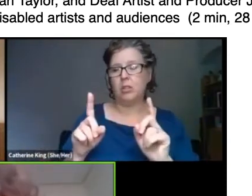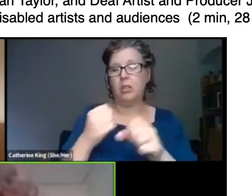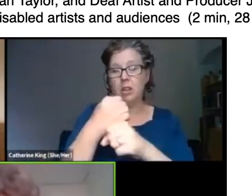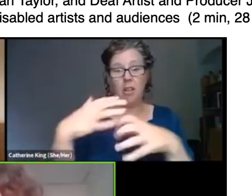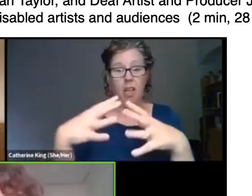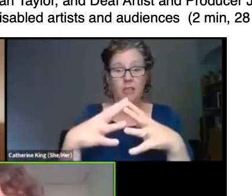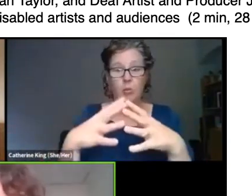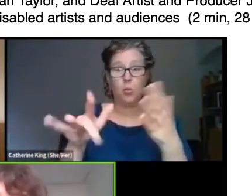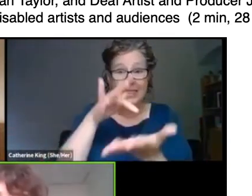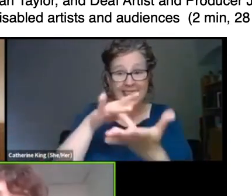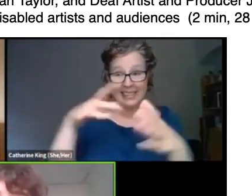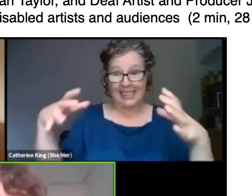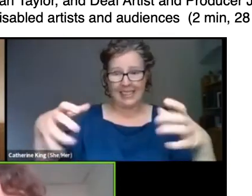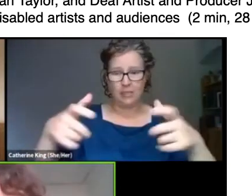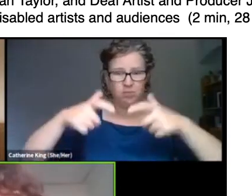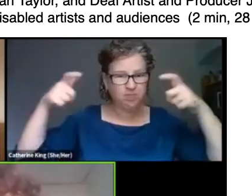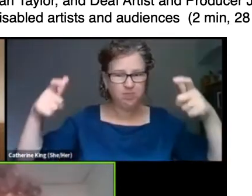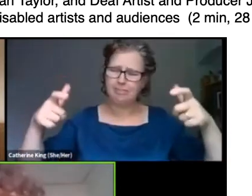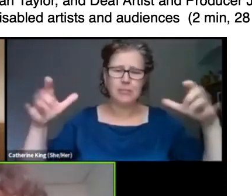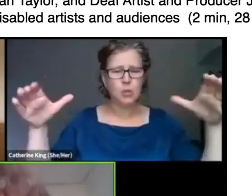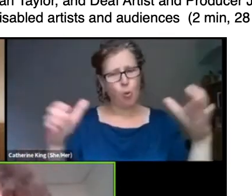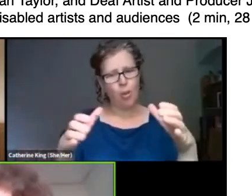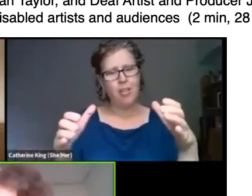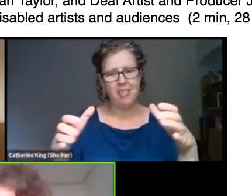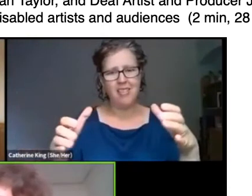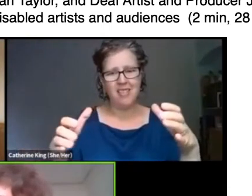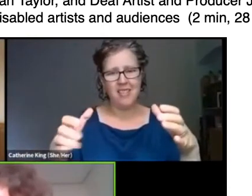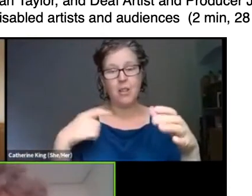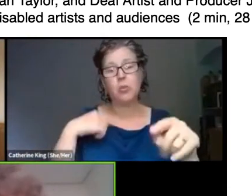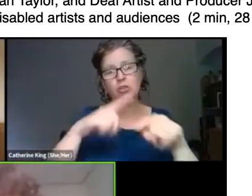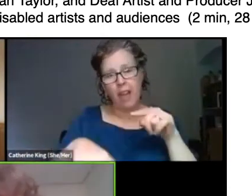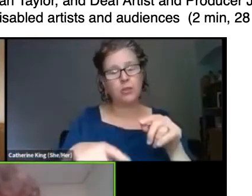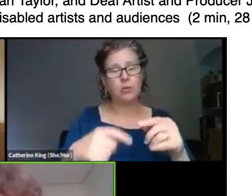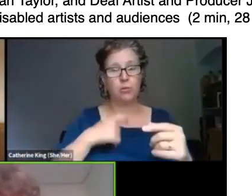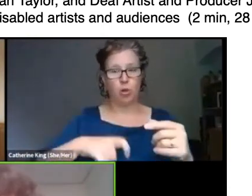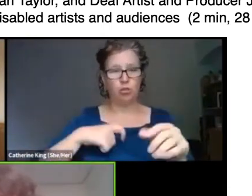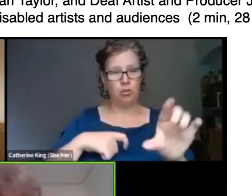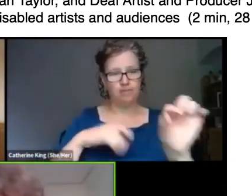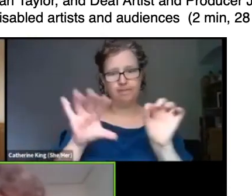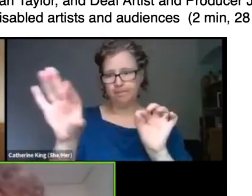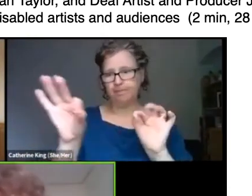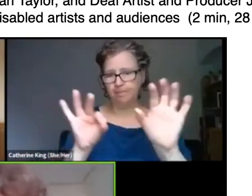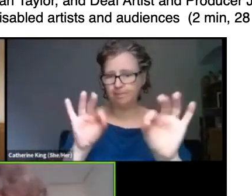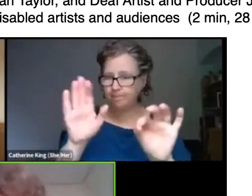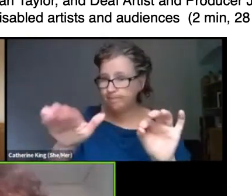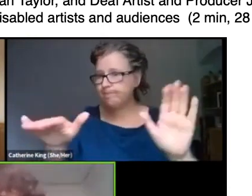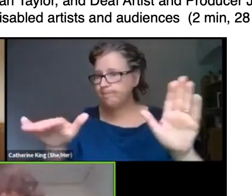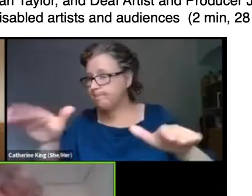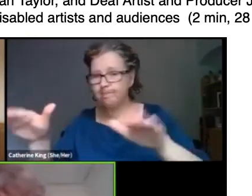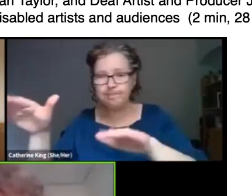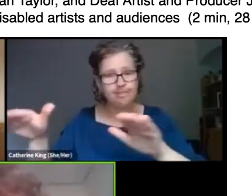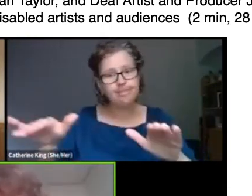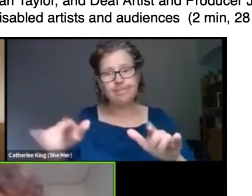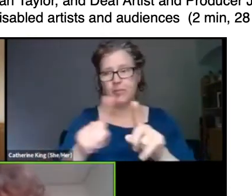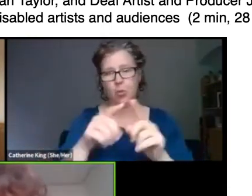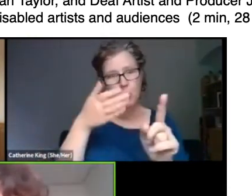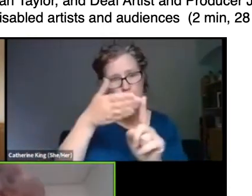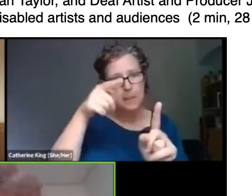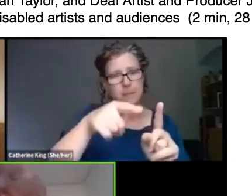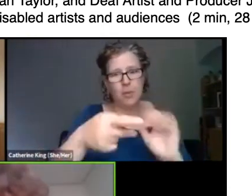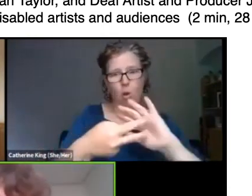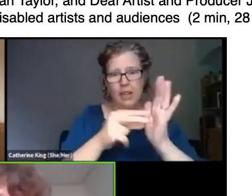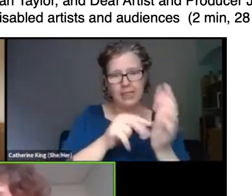small city, so we try and make personal invitations and to targeted organisations